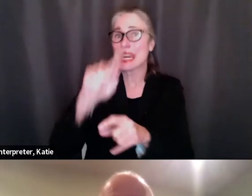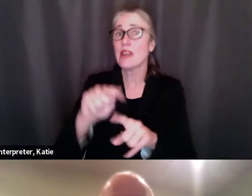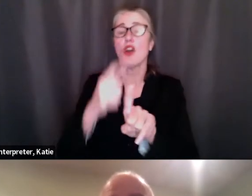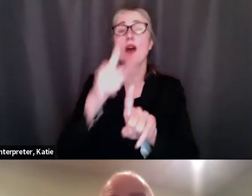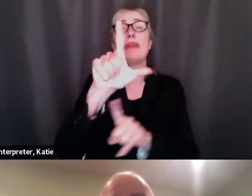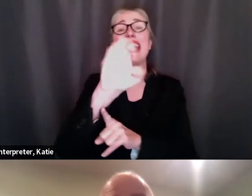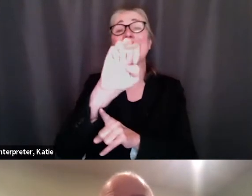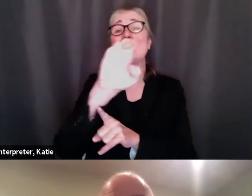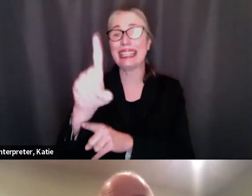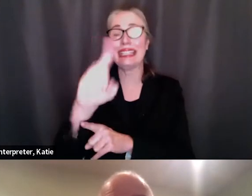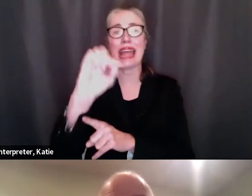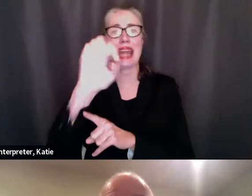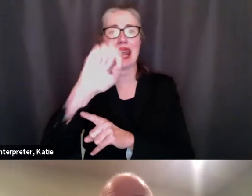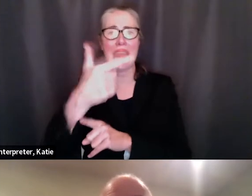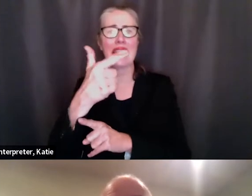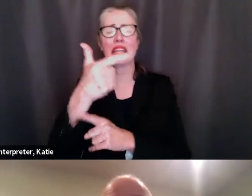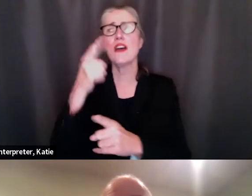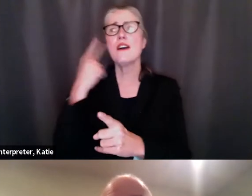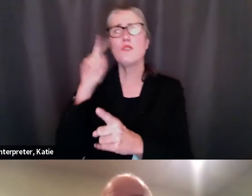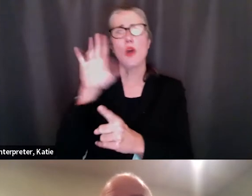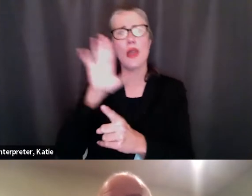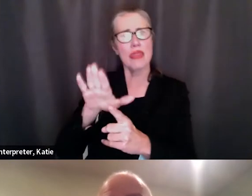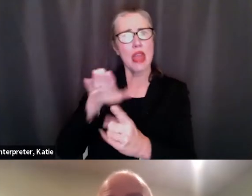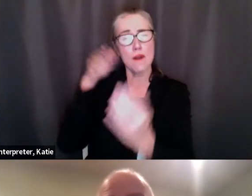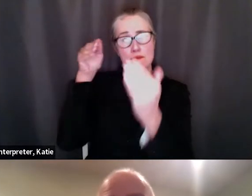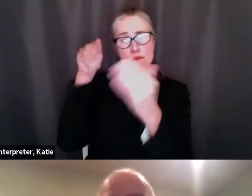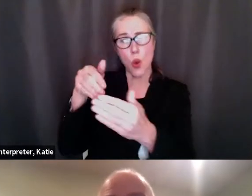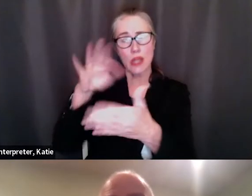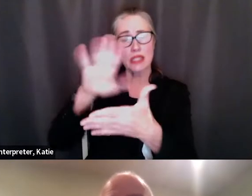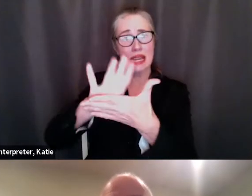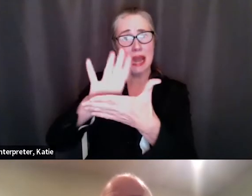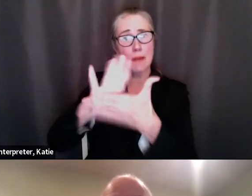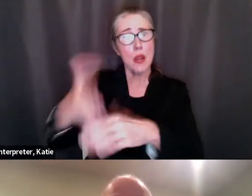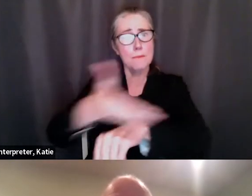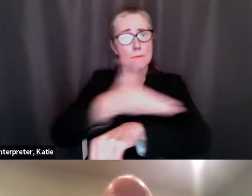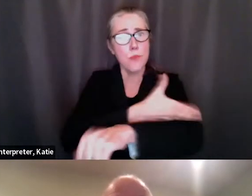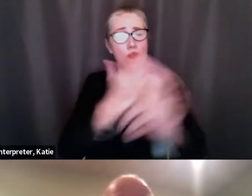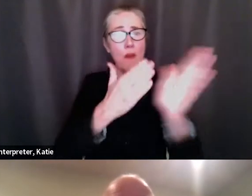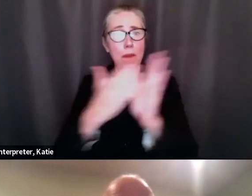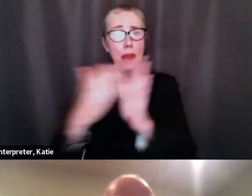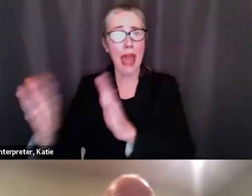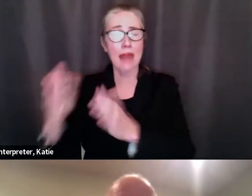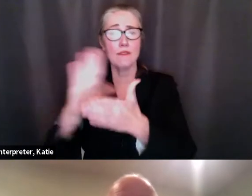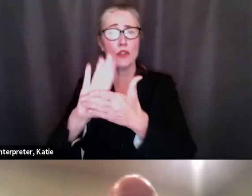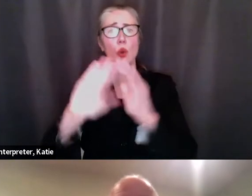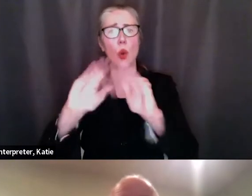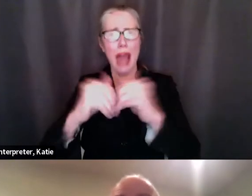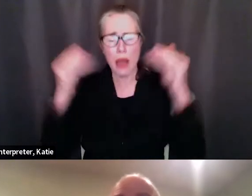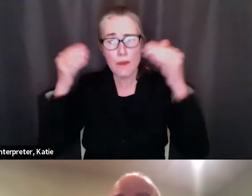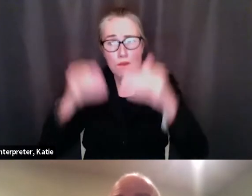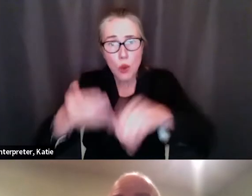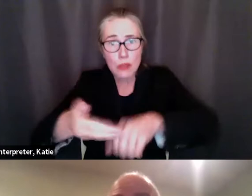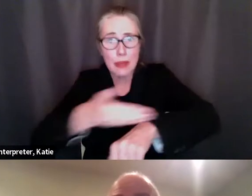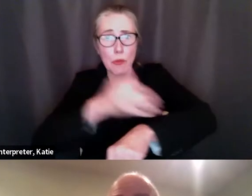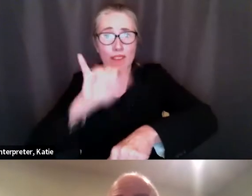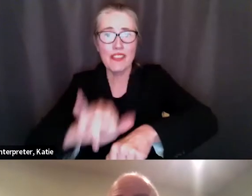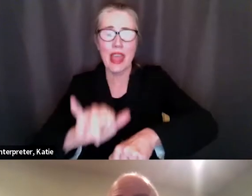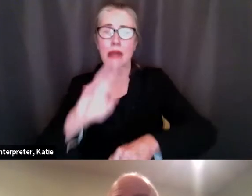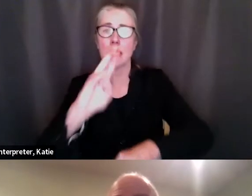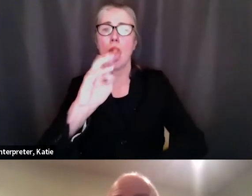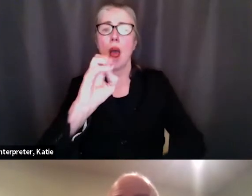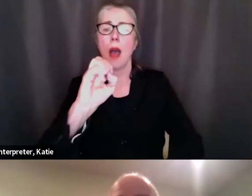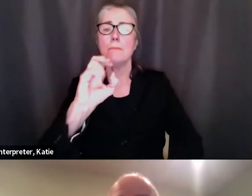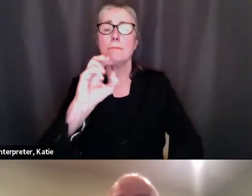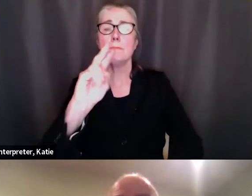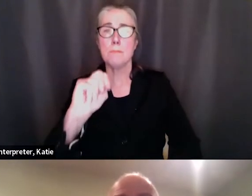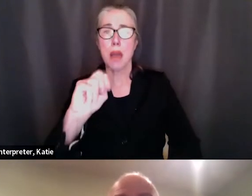identify a specific academic focus and create a school improvement plan around that particular focus monroe's data showed that there